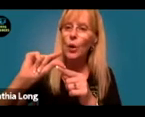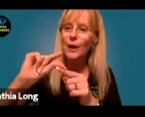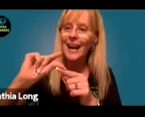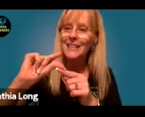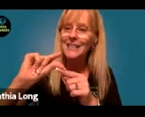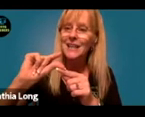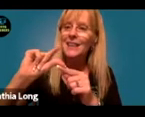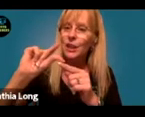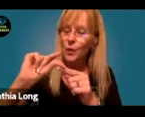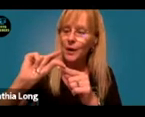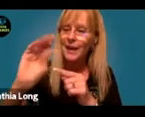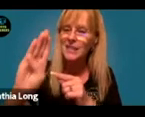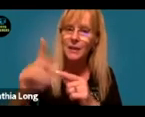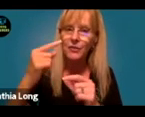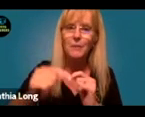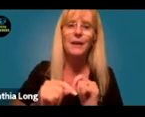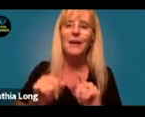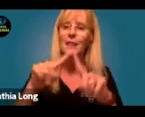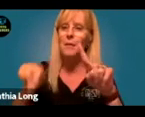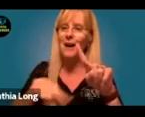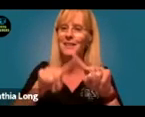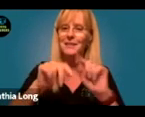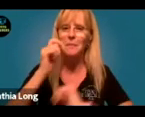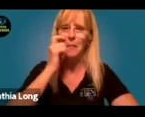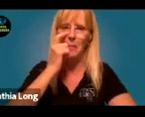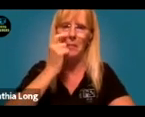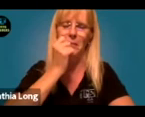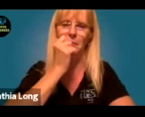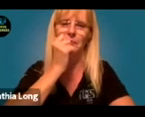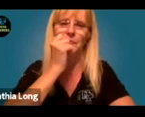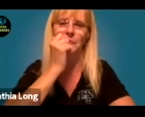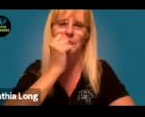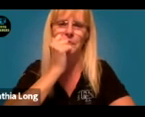the lowercase b for me in the box.